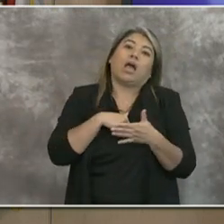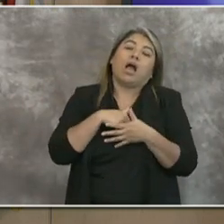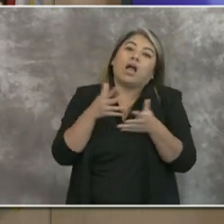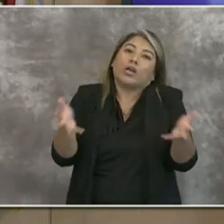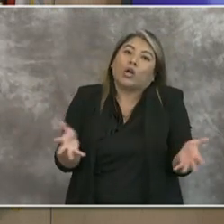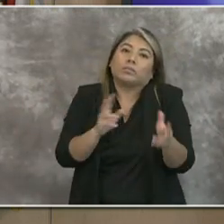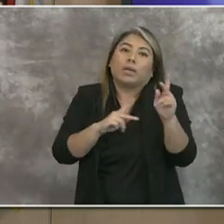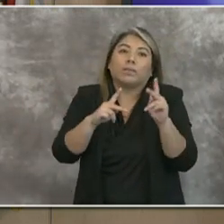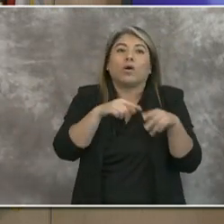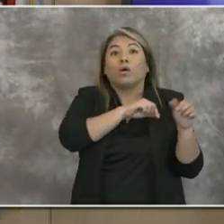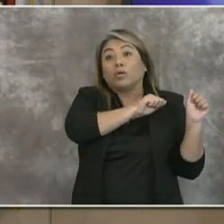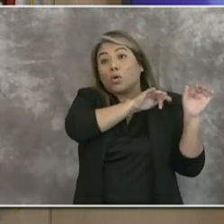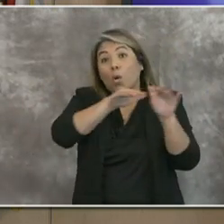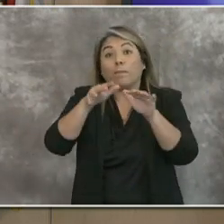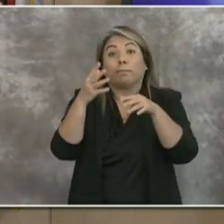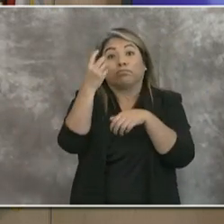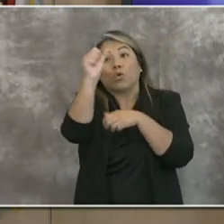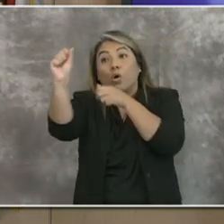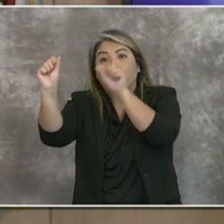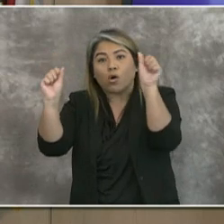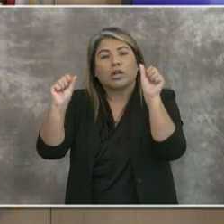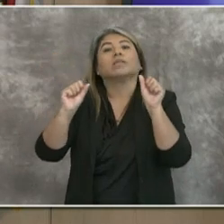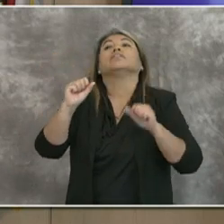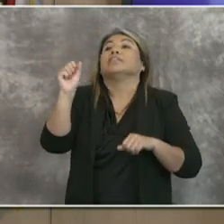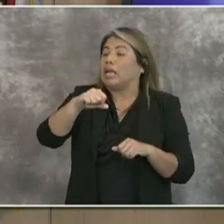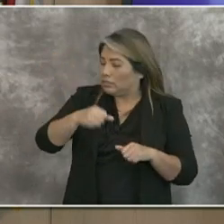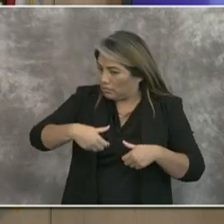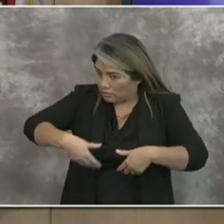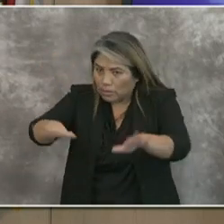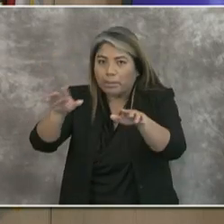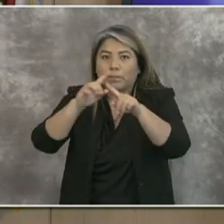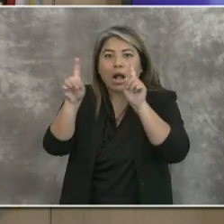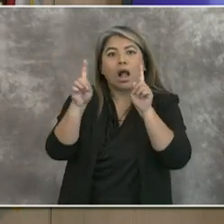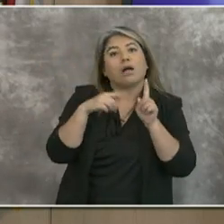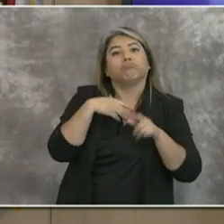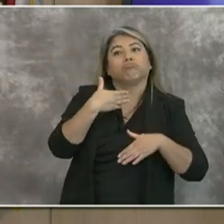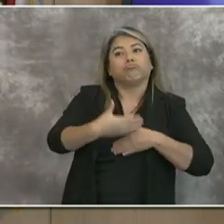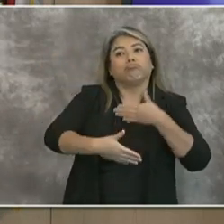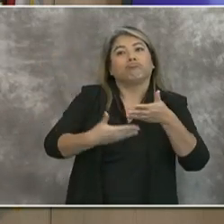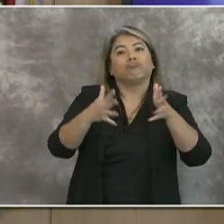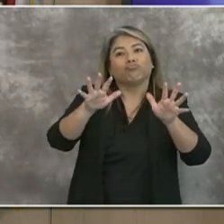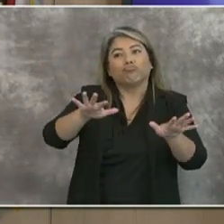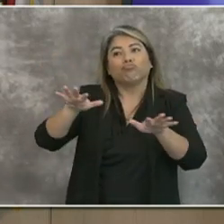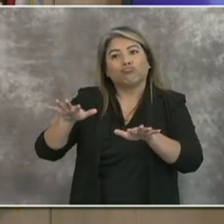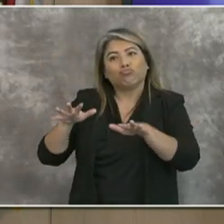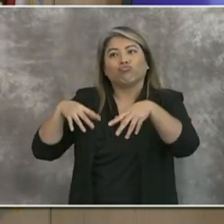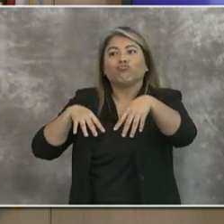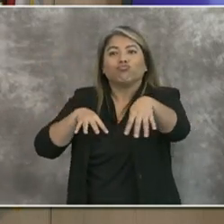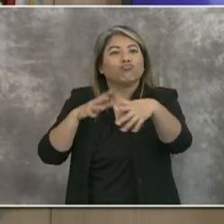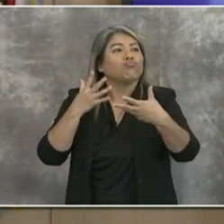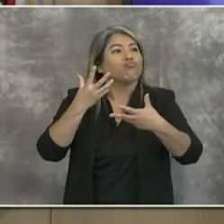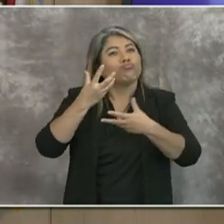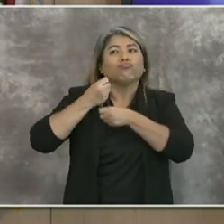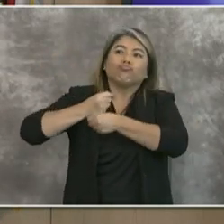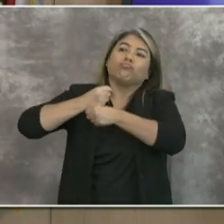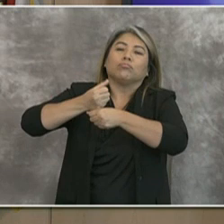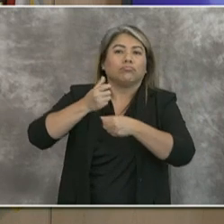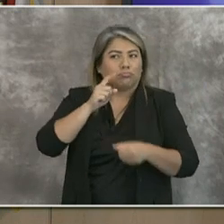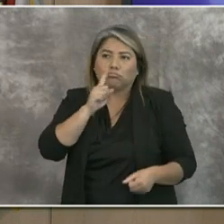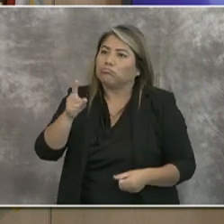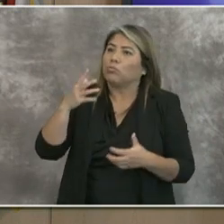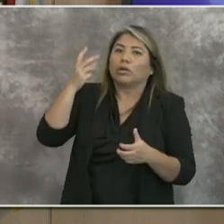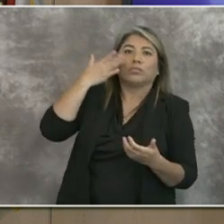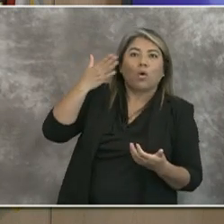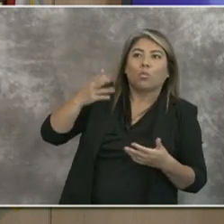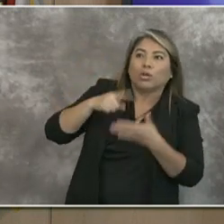the protesters to do so, but do so in a orderly manner, to certainly let your sentiments be known